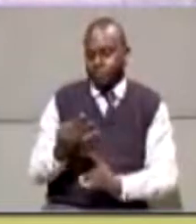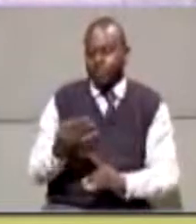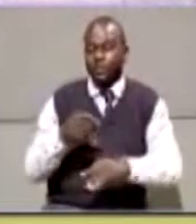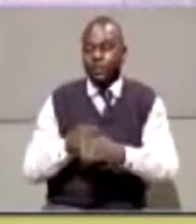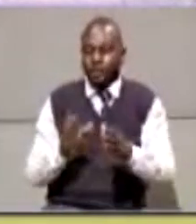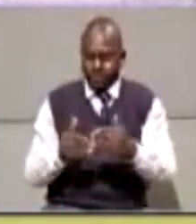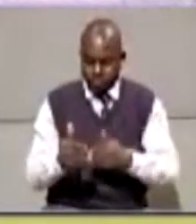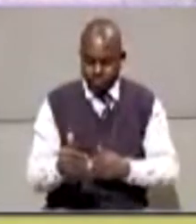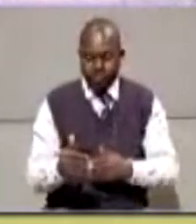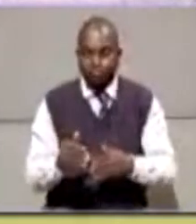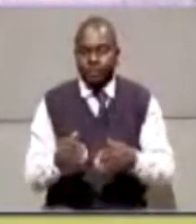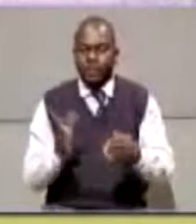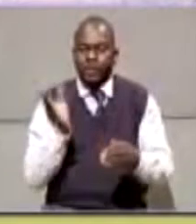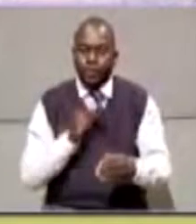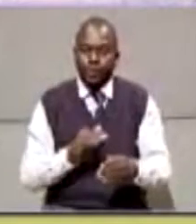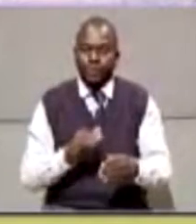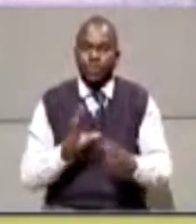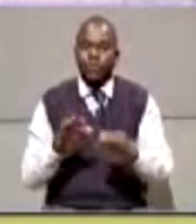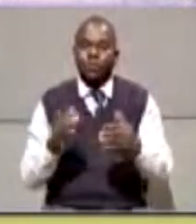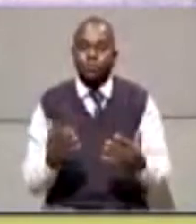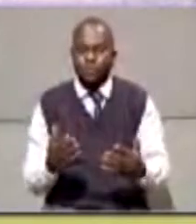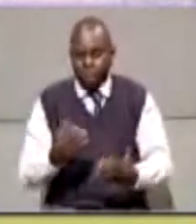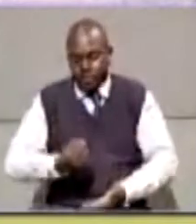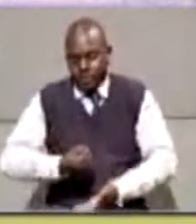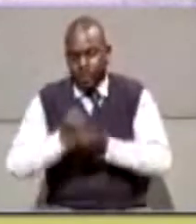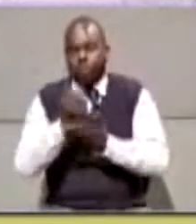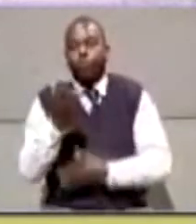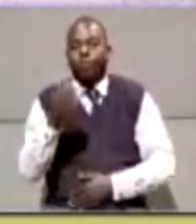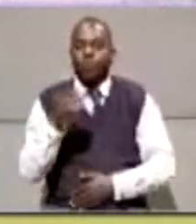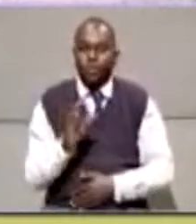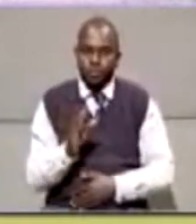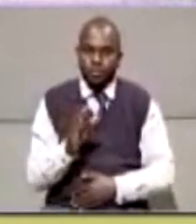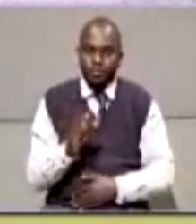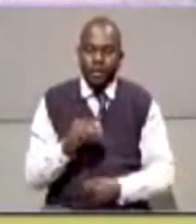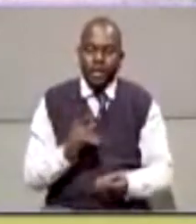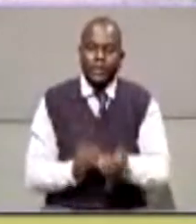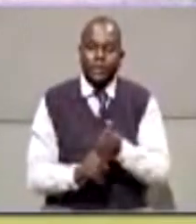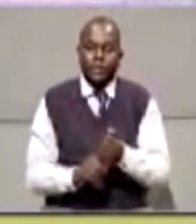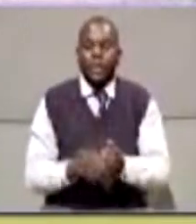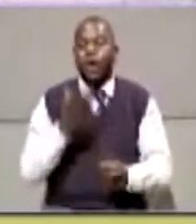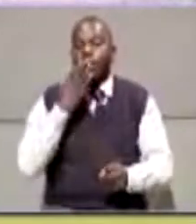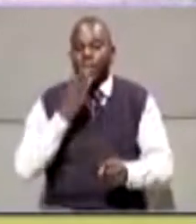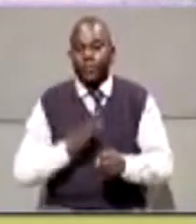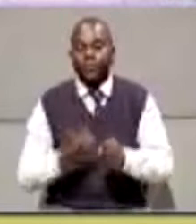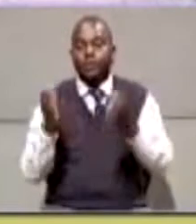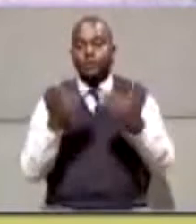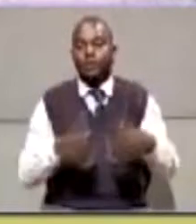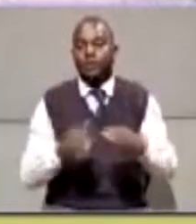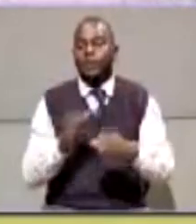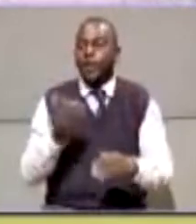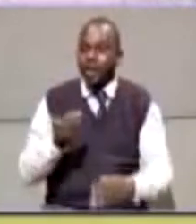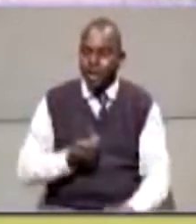in three months' time to come, they will be completed. And that will help a lot in achieving the Manifesto commitment of